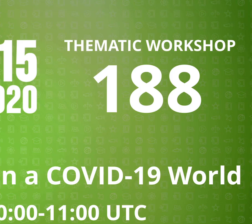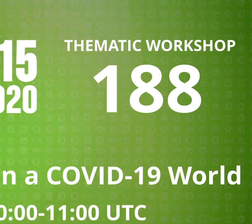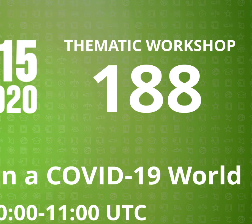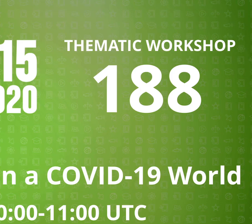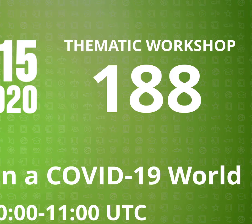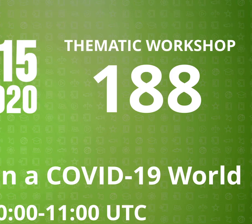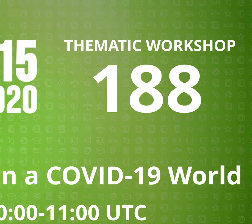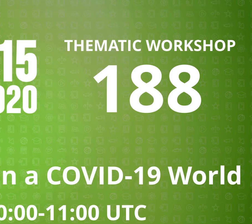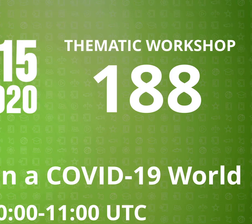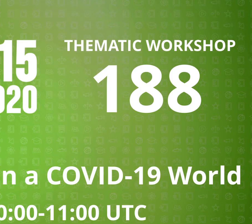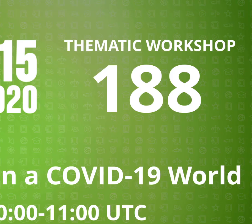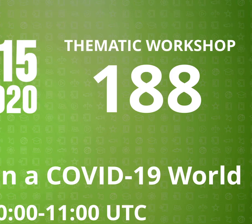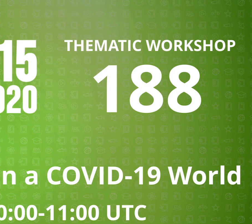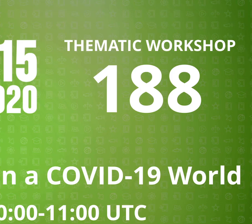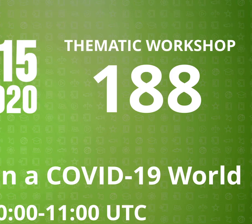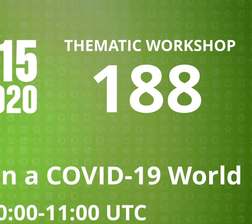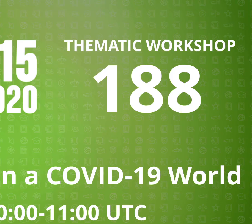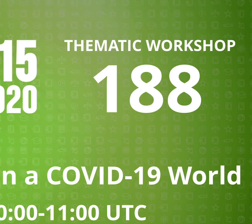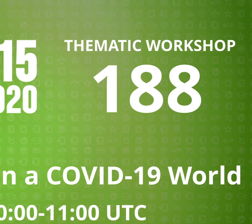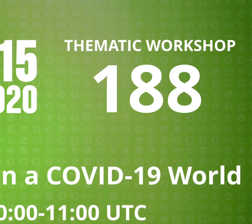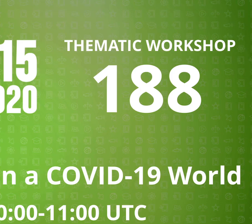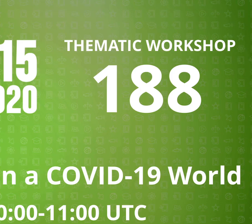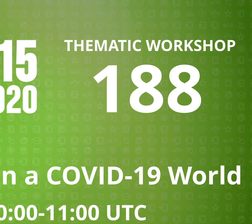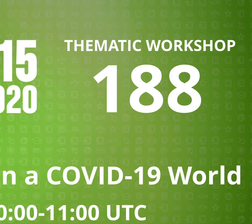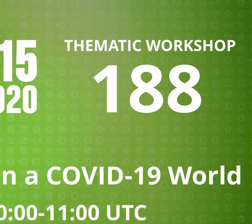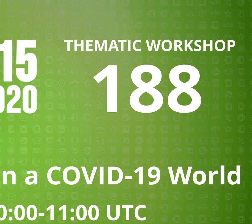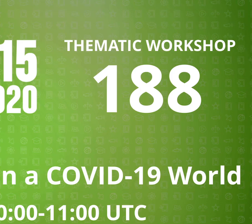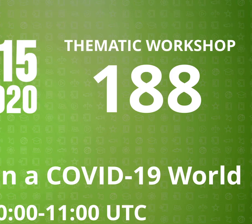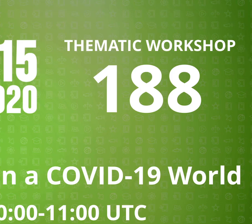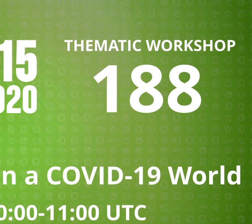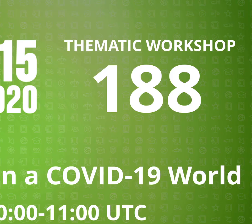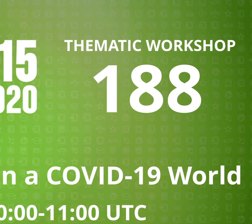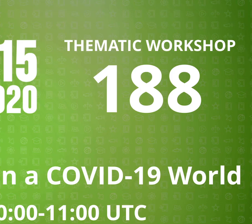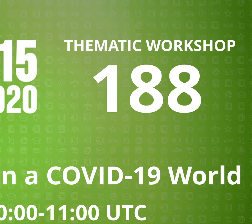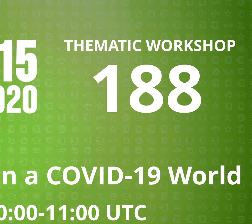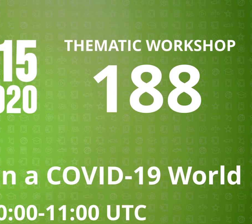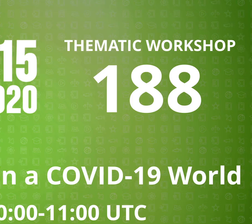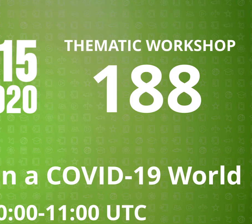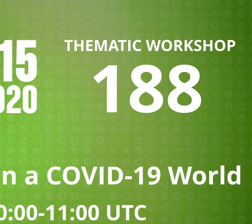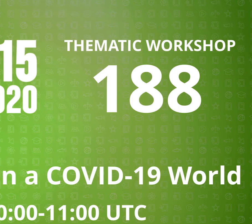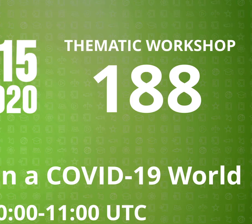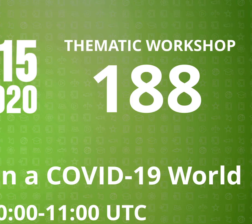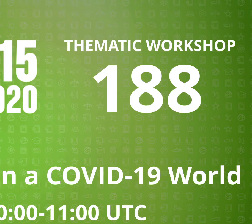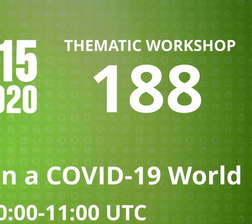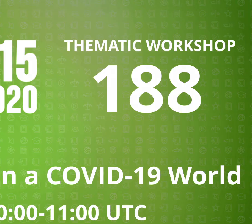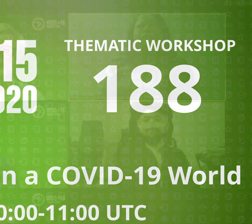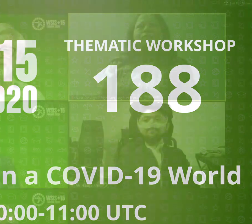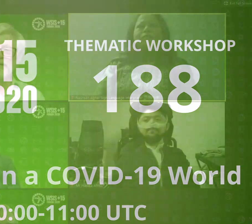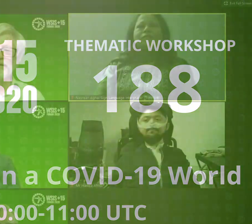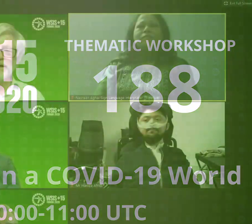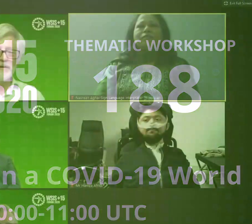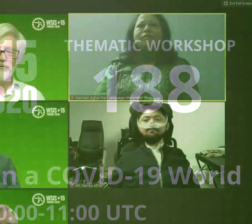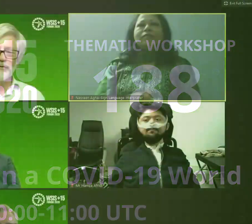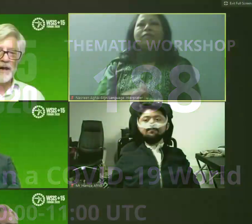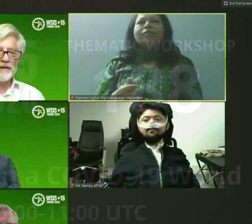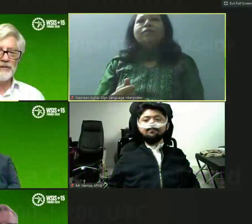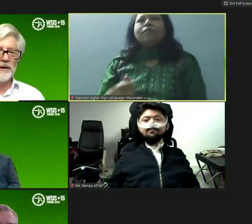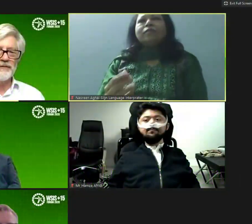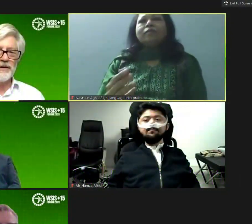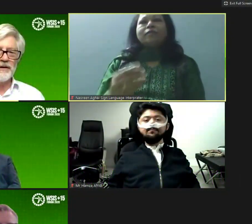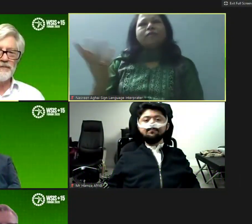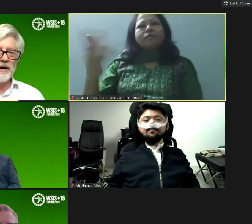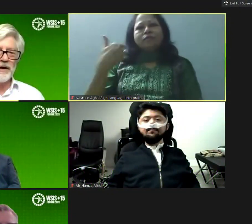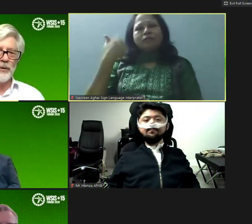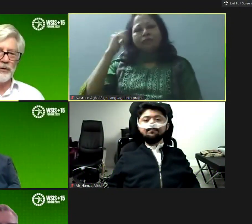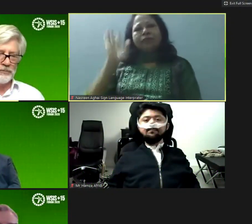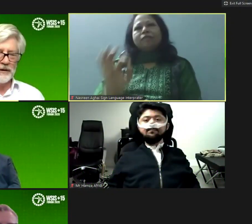So it's great. We've got 22 attendees already, and we have to remind them if they can use the chat as